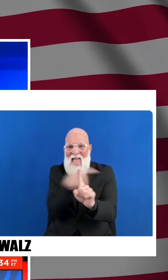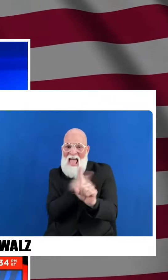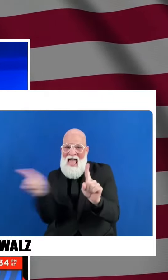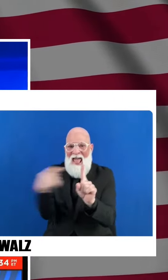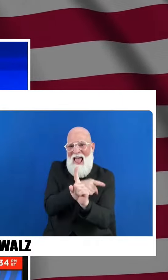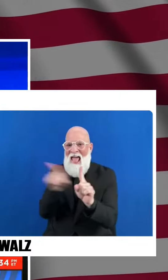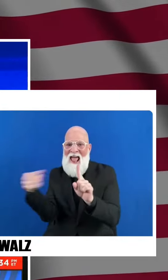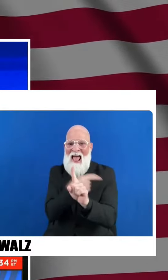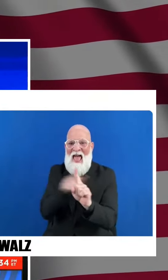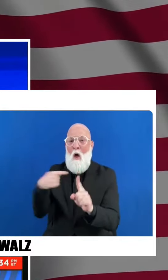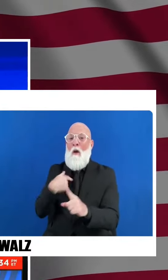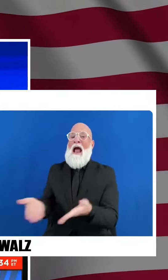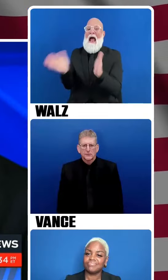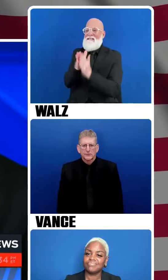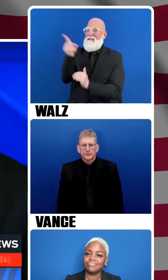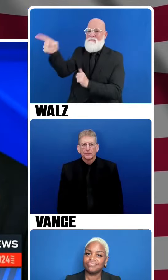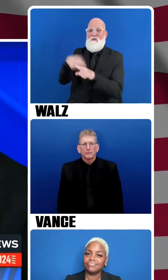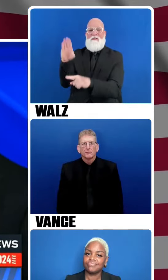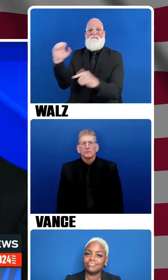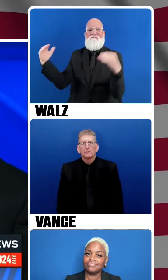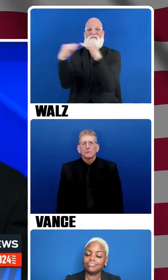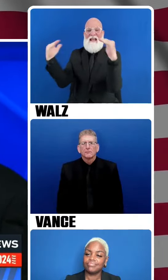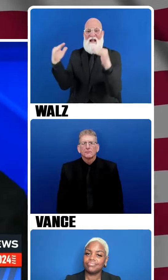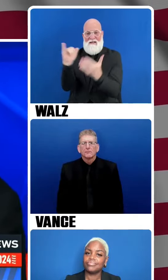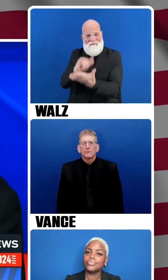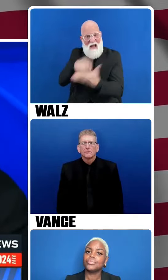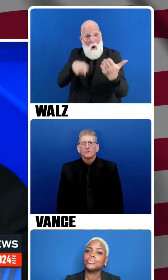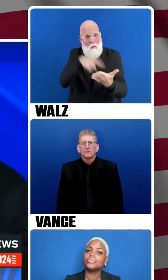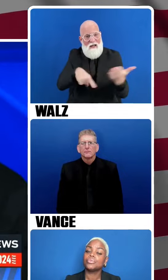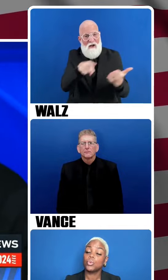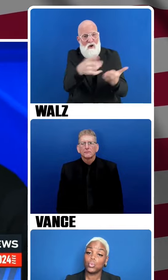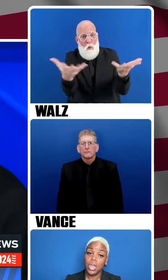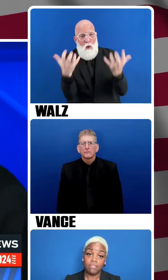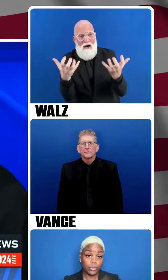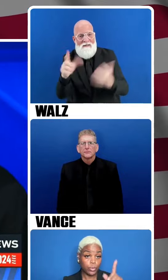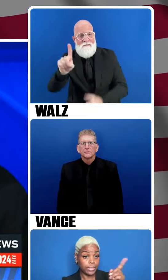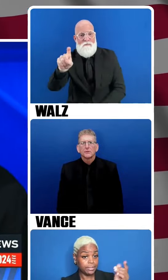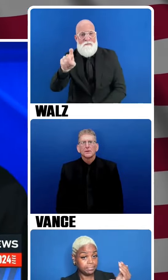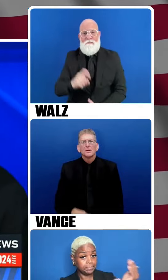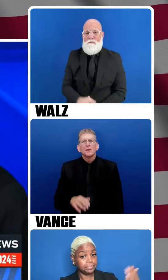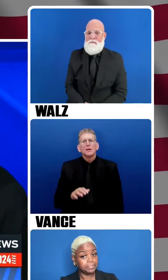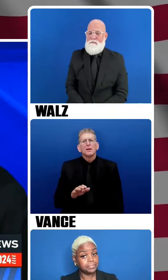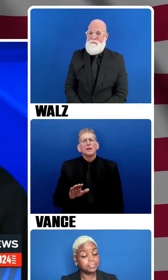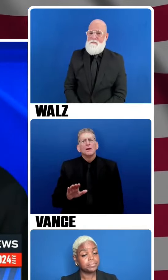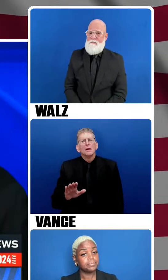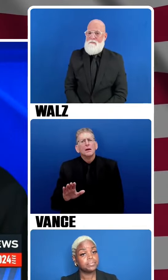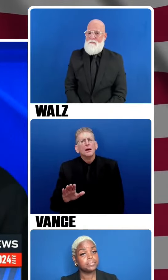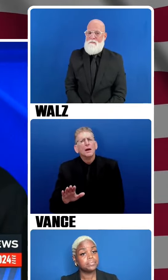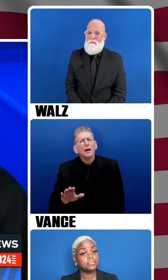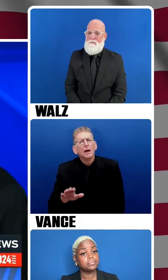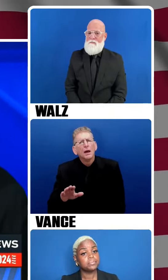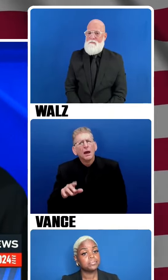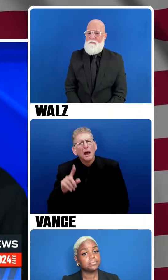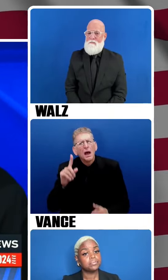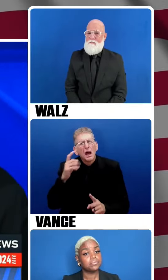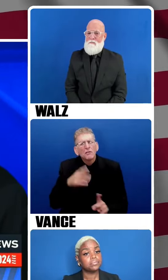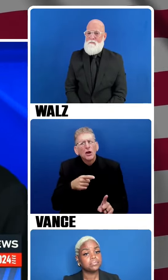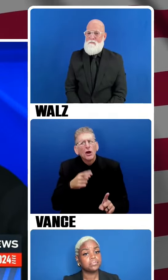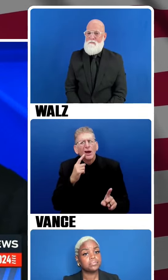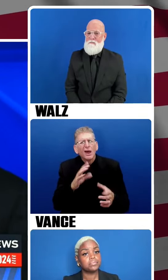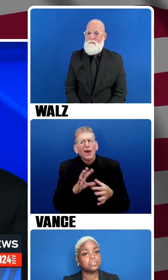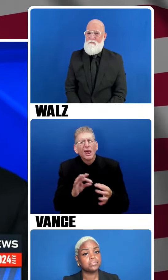and that's all you want. You have a minute. Governor, you say trust the experts, but those same experts for 40 years said that if we shipped